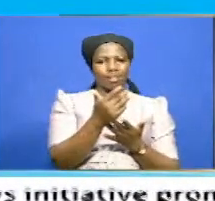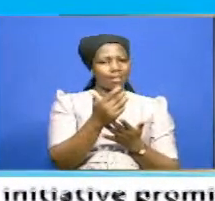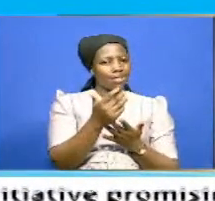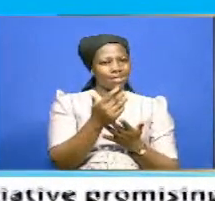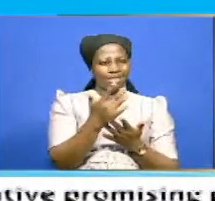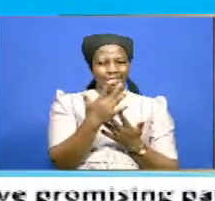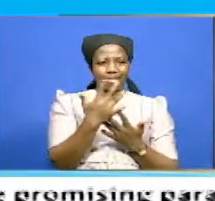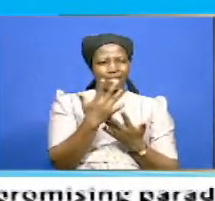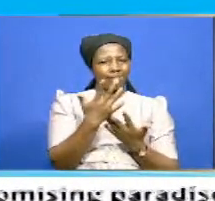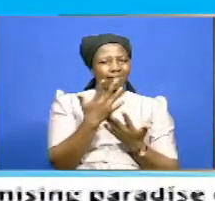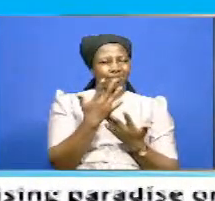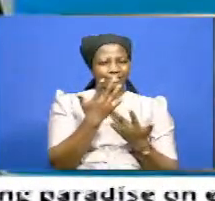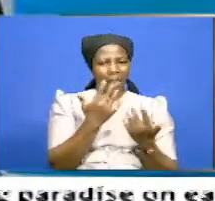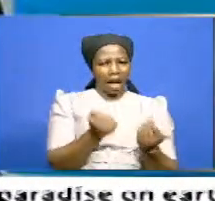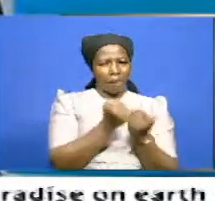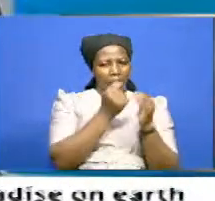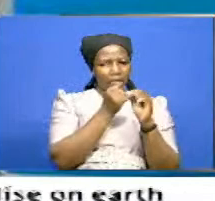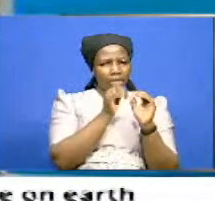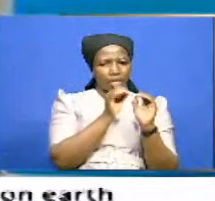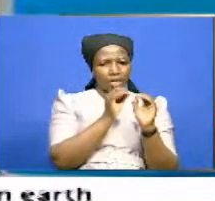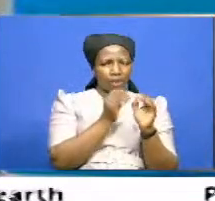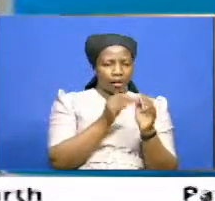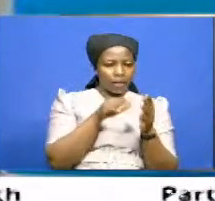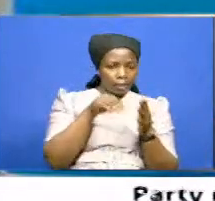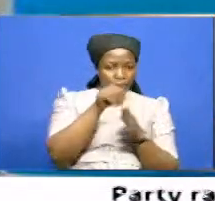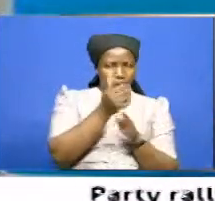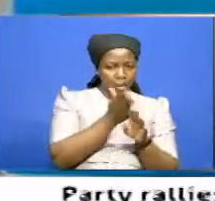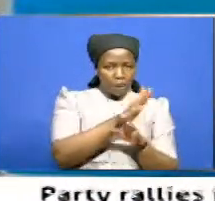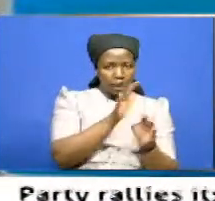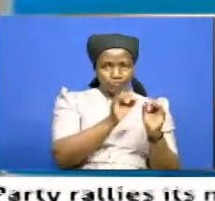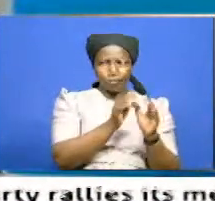At Jijenge, the uptick, or rather the